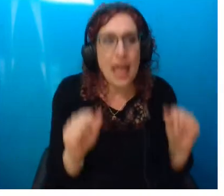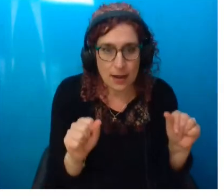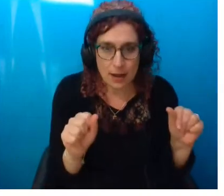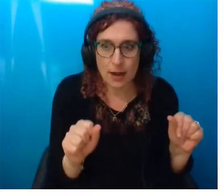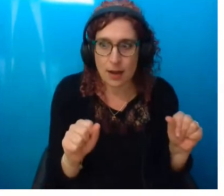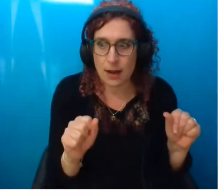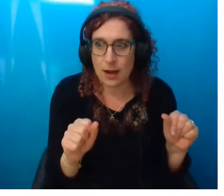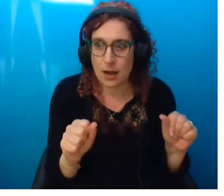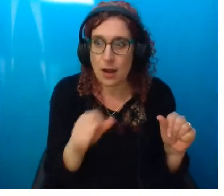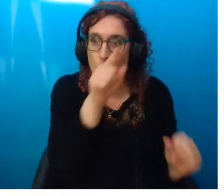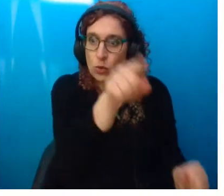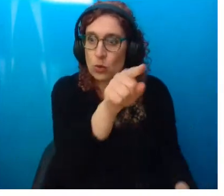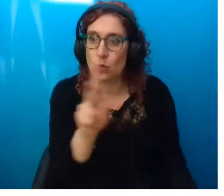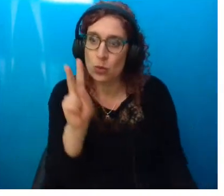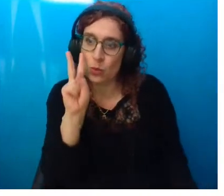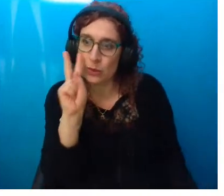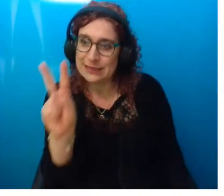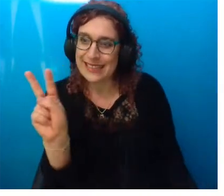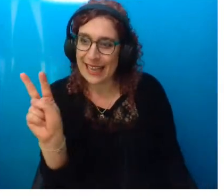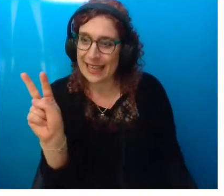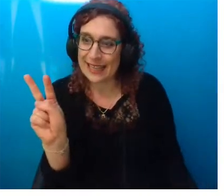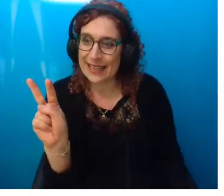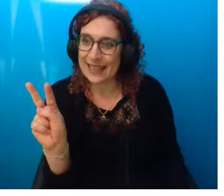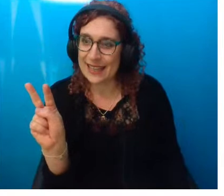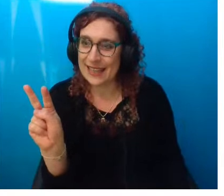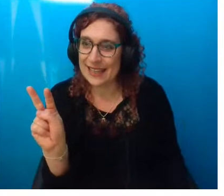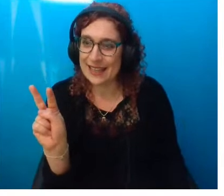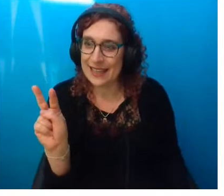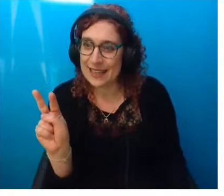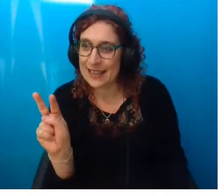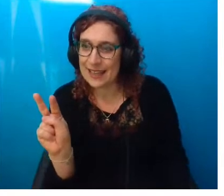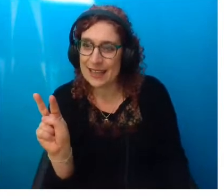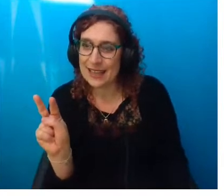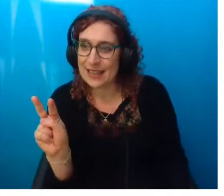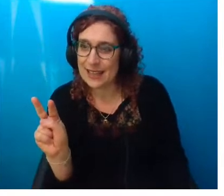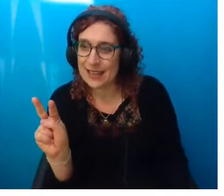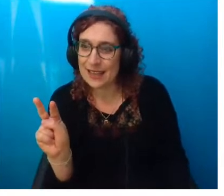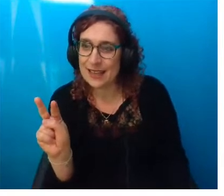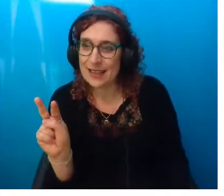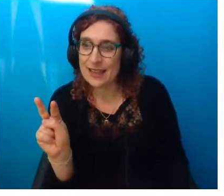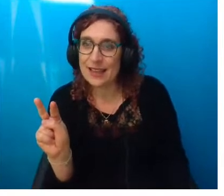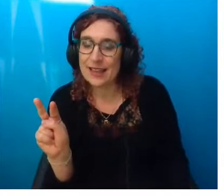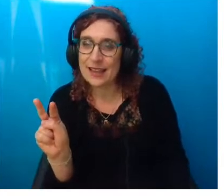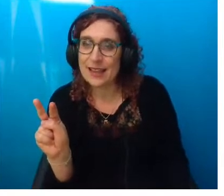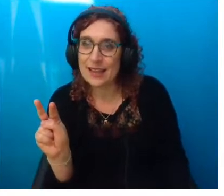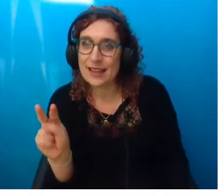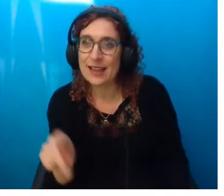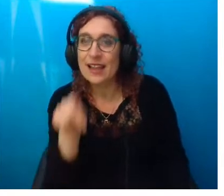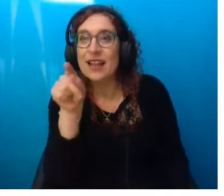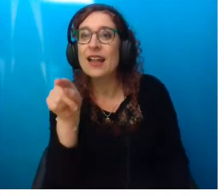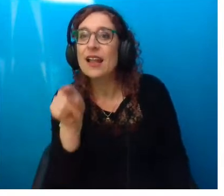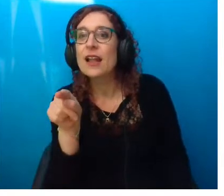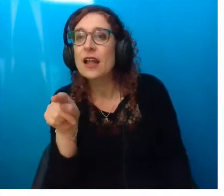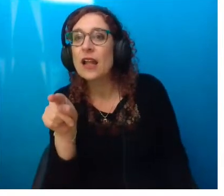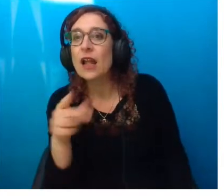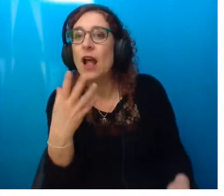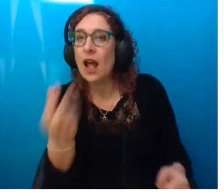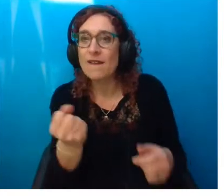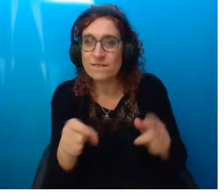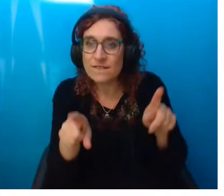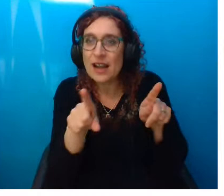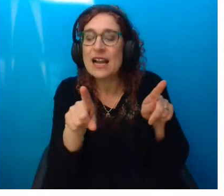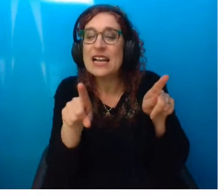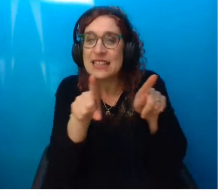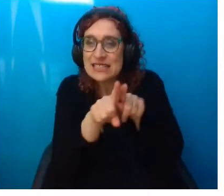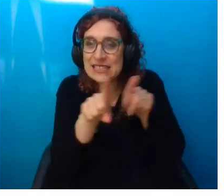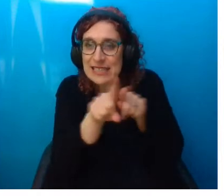we see here an activation of other inflammatory pathways through the eosinophils. We see a